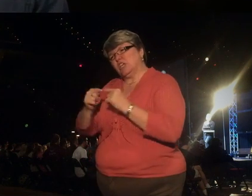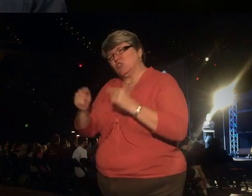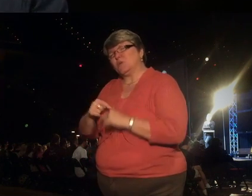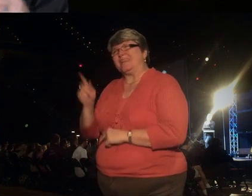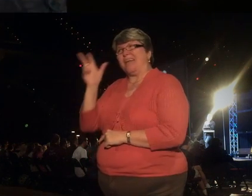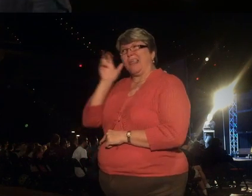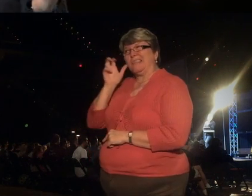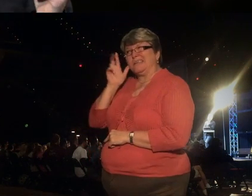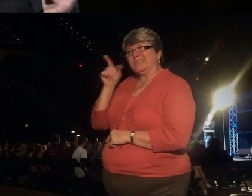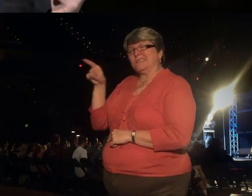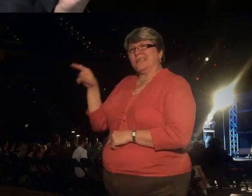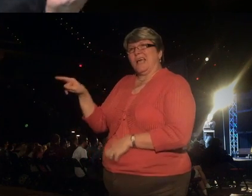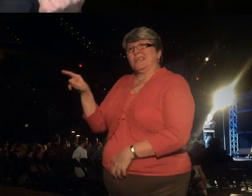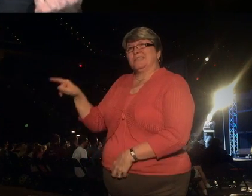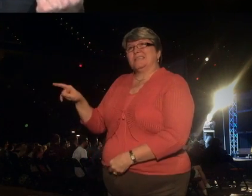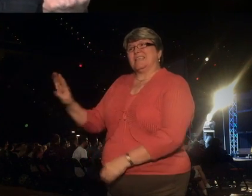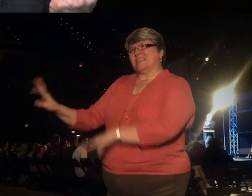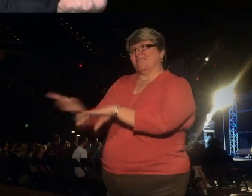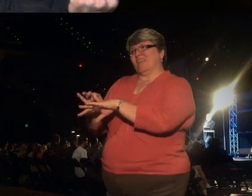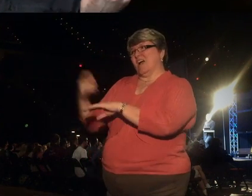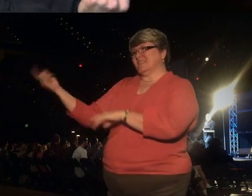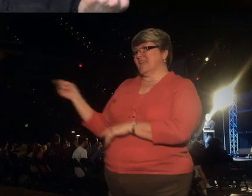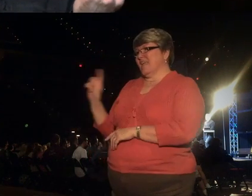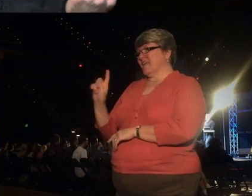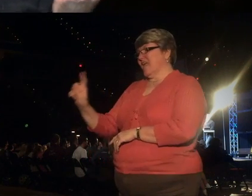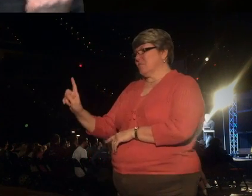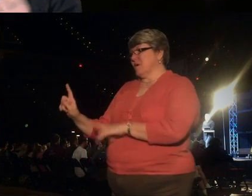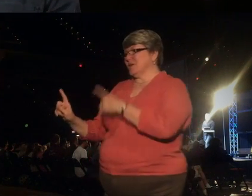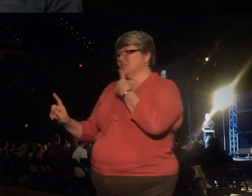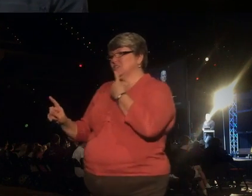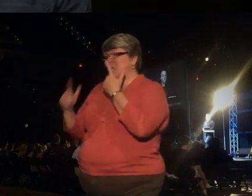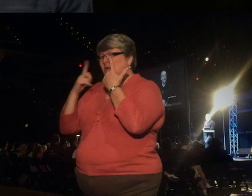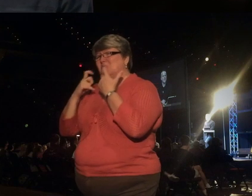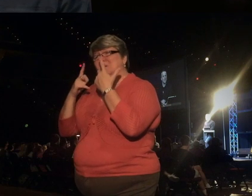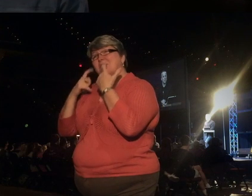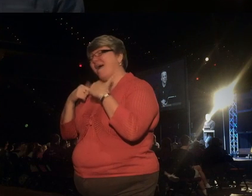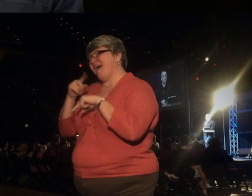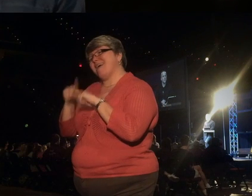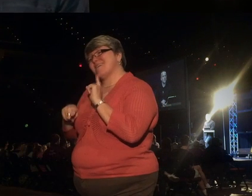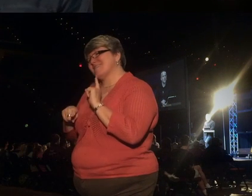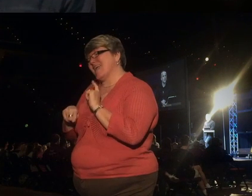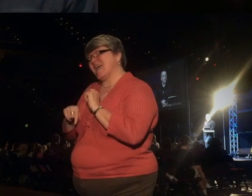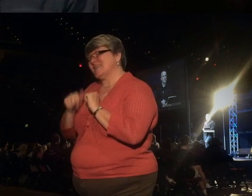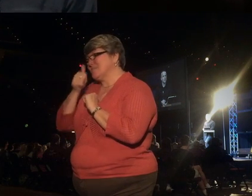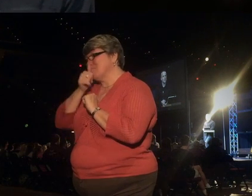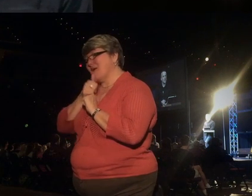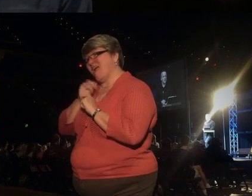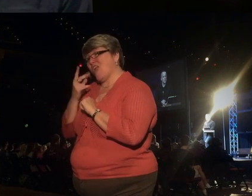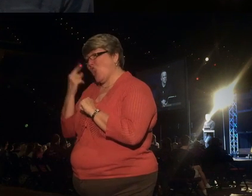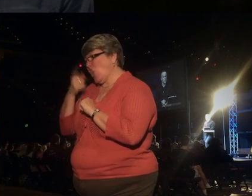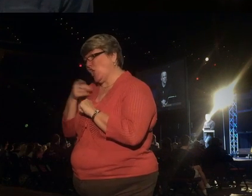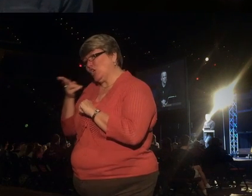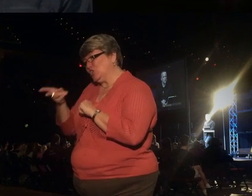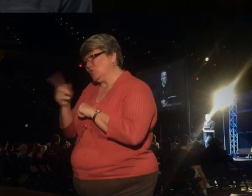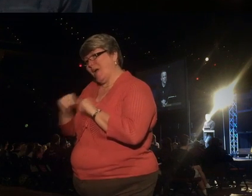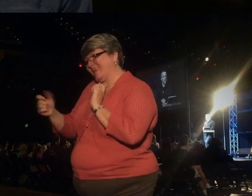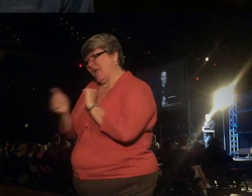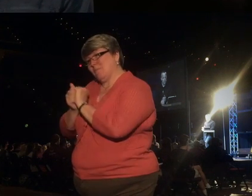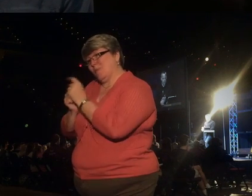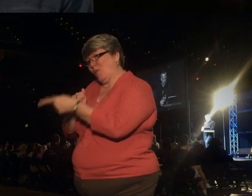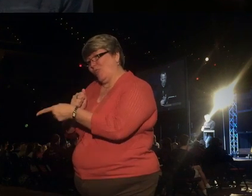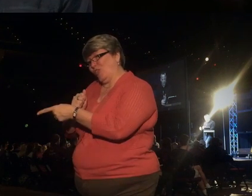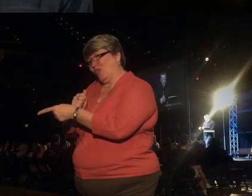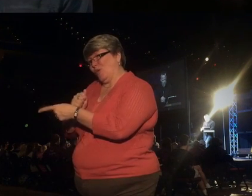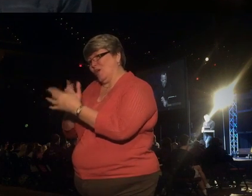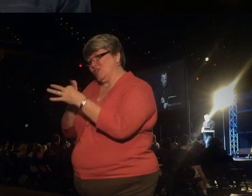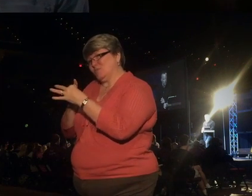his fiance came up next to him, and she started weeping and said, I can't bear the sight of you. I can't be with you. And she put the ring on the